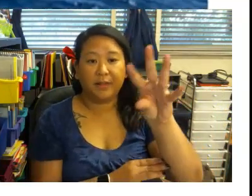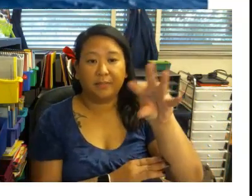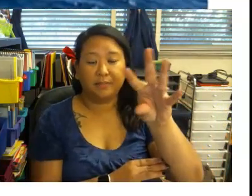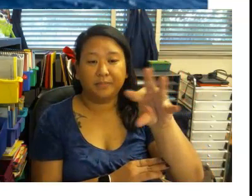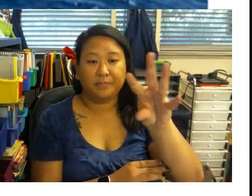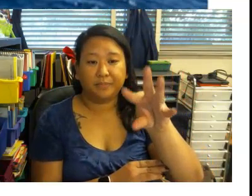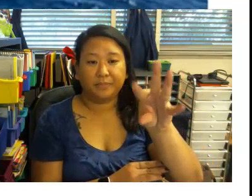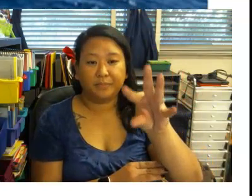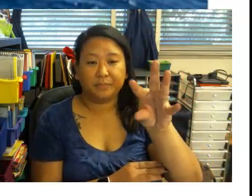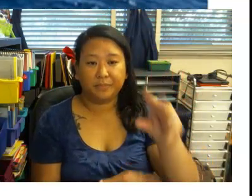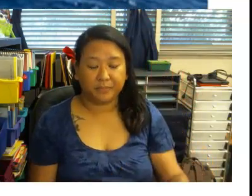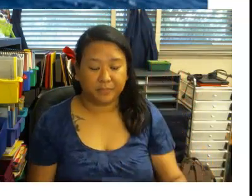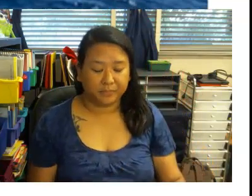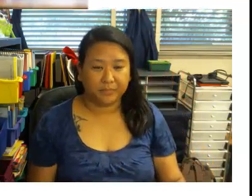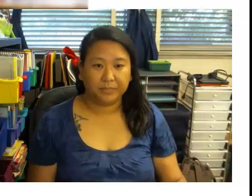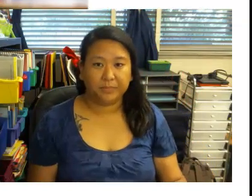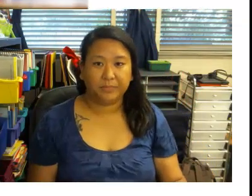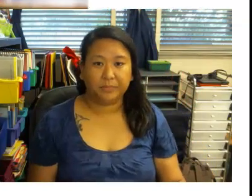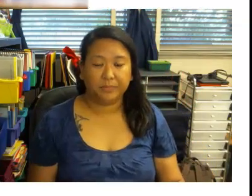To film.